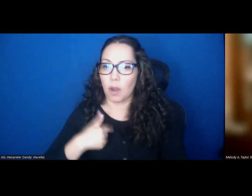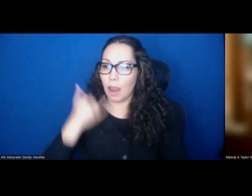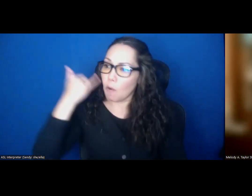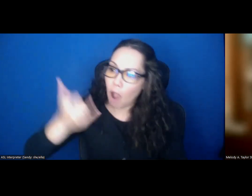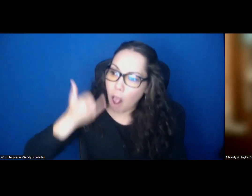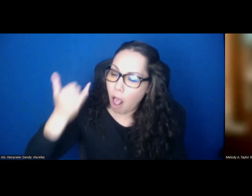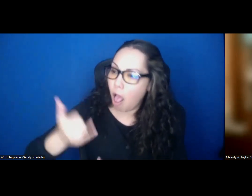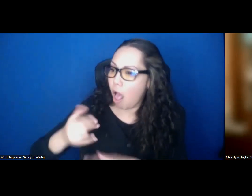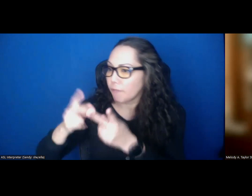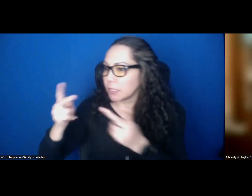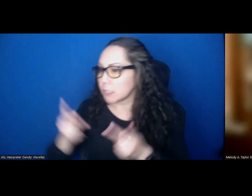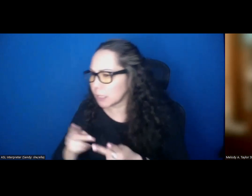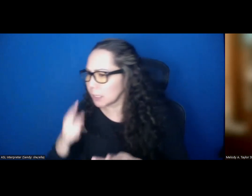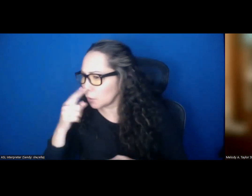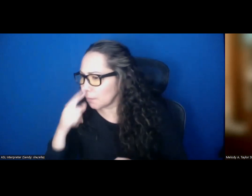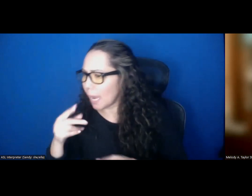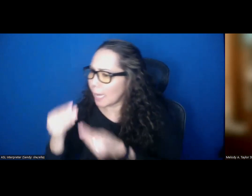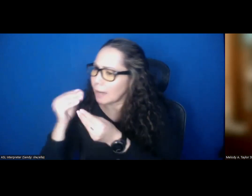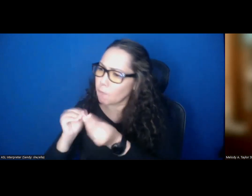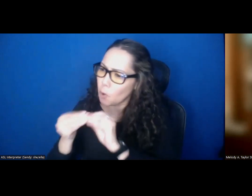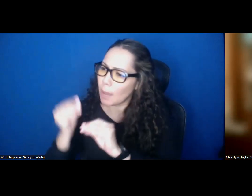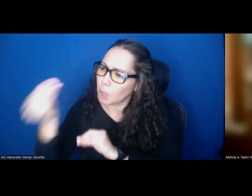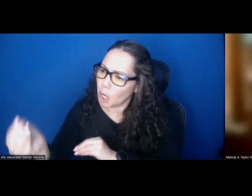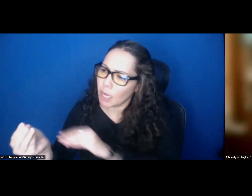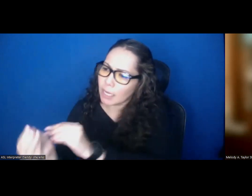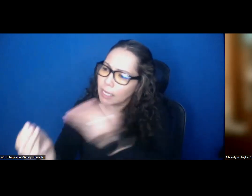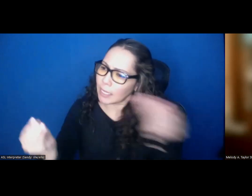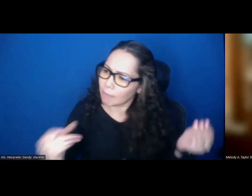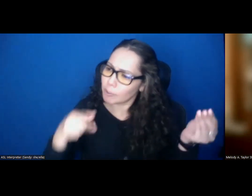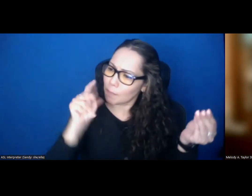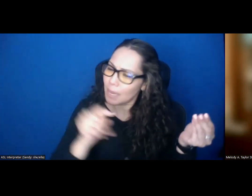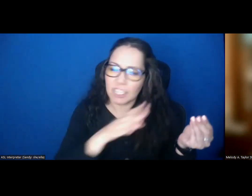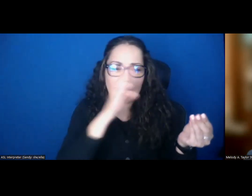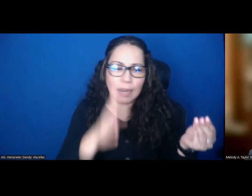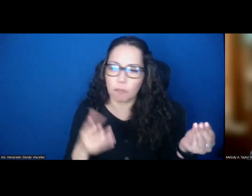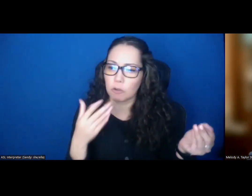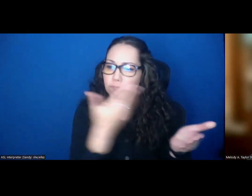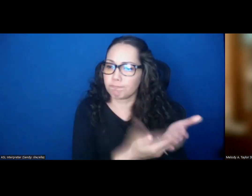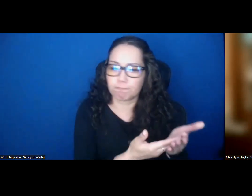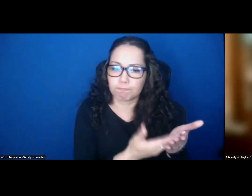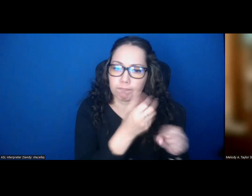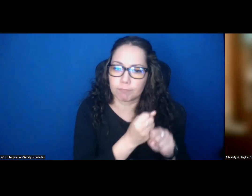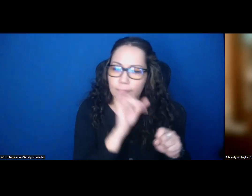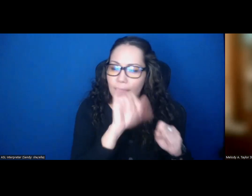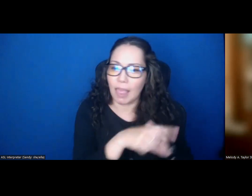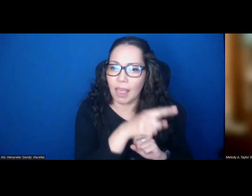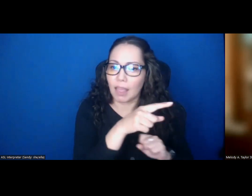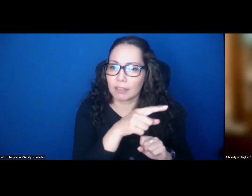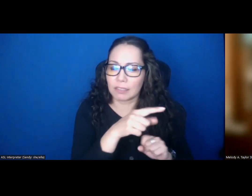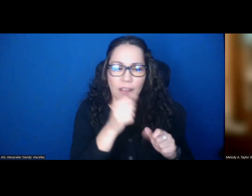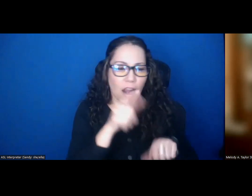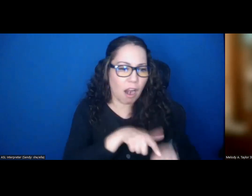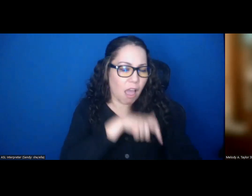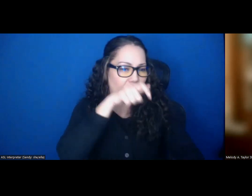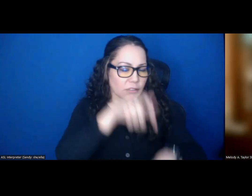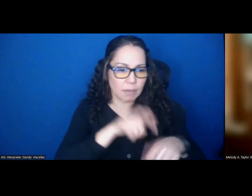and said, hey, could you give my phone number to Pat? And she never received it. So we had all that time of disconnect. All